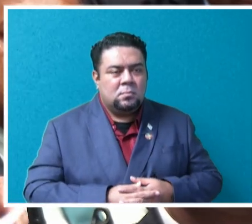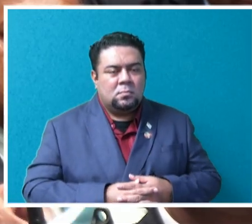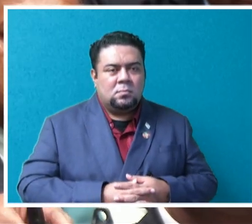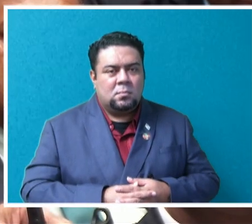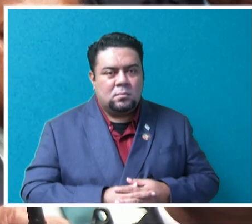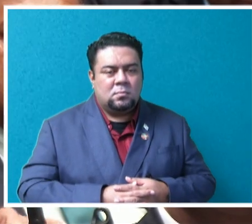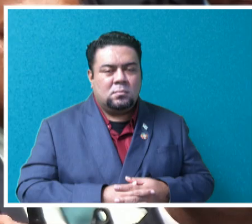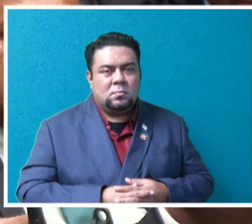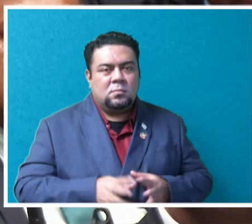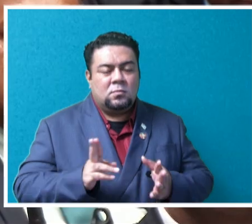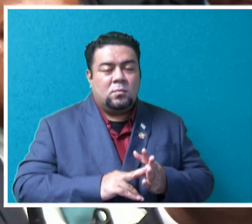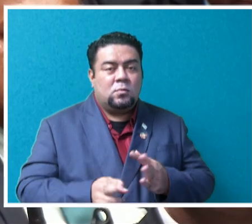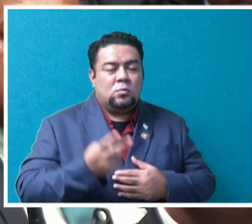2026.